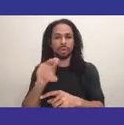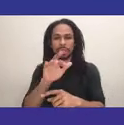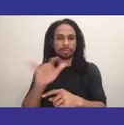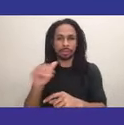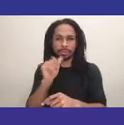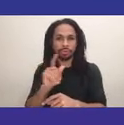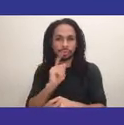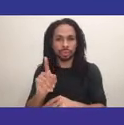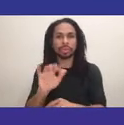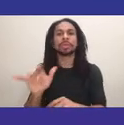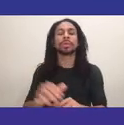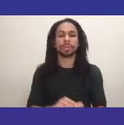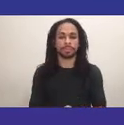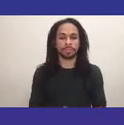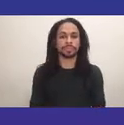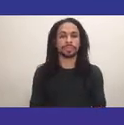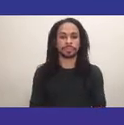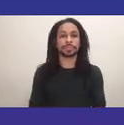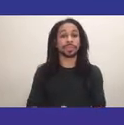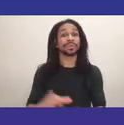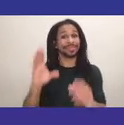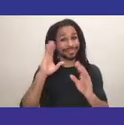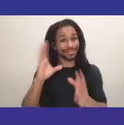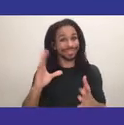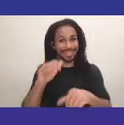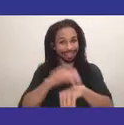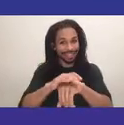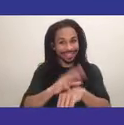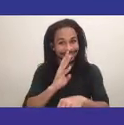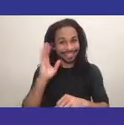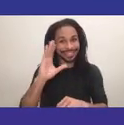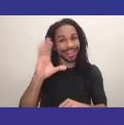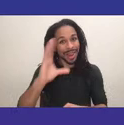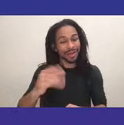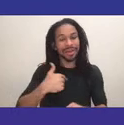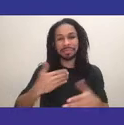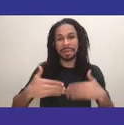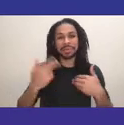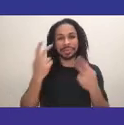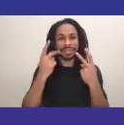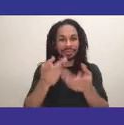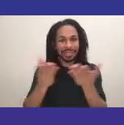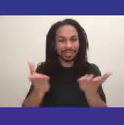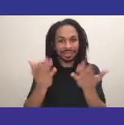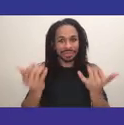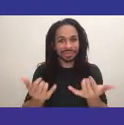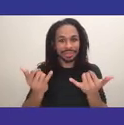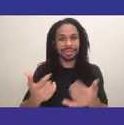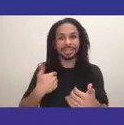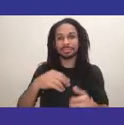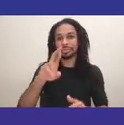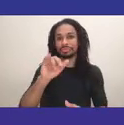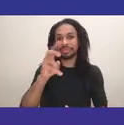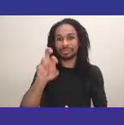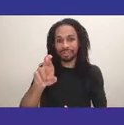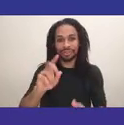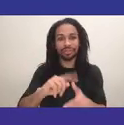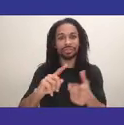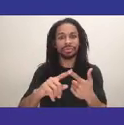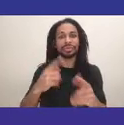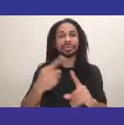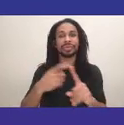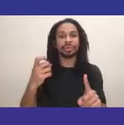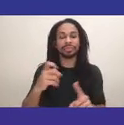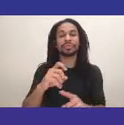And so hello, I'm glad to see you all here today. My name is River. I am from the